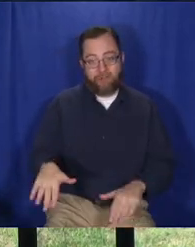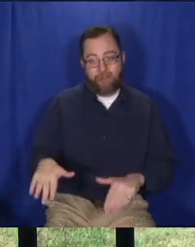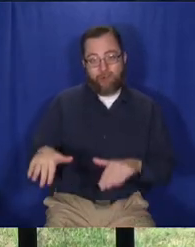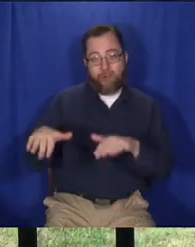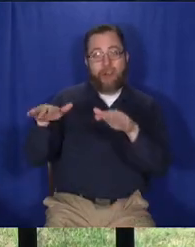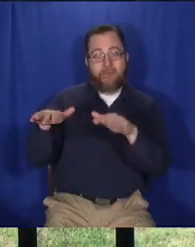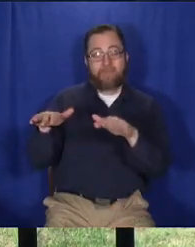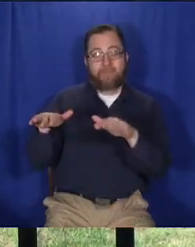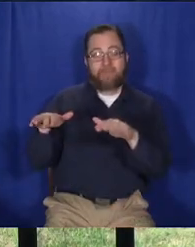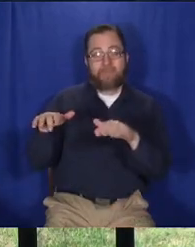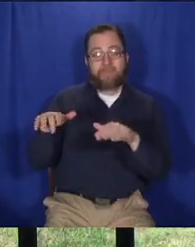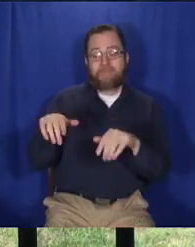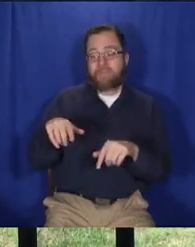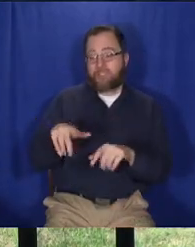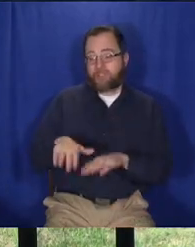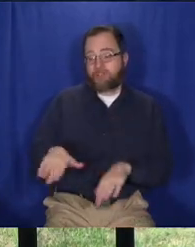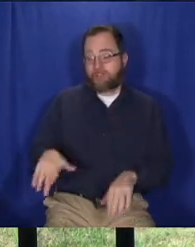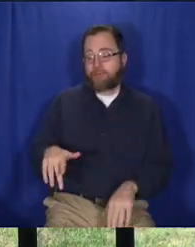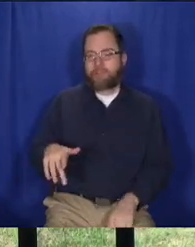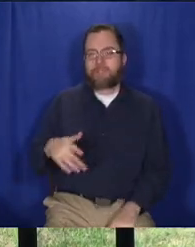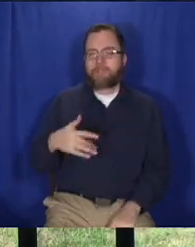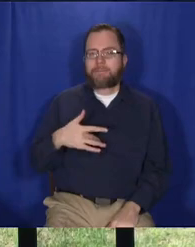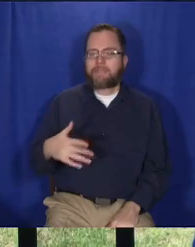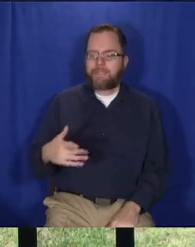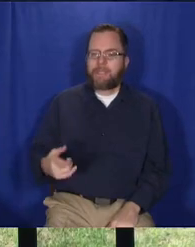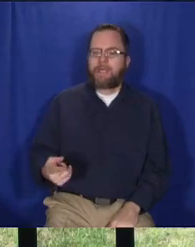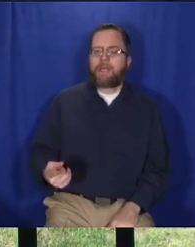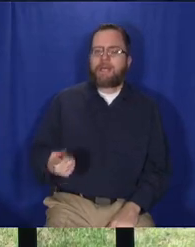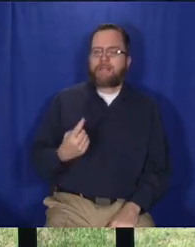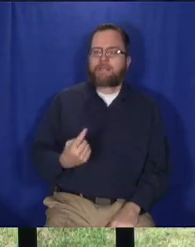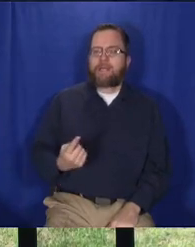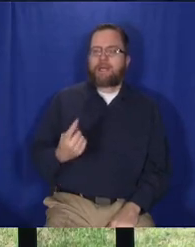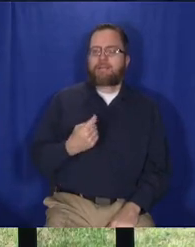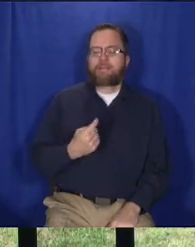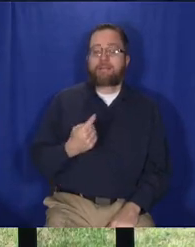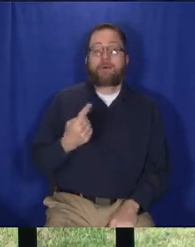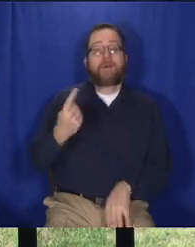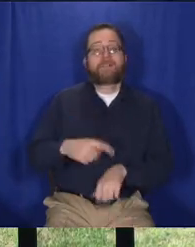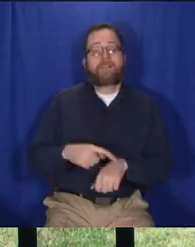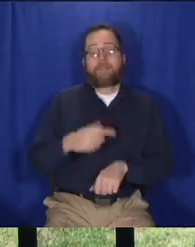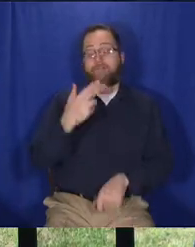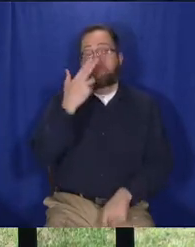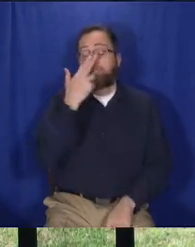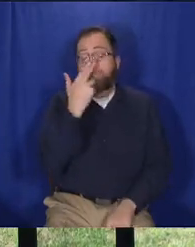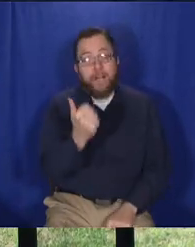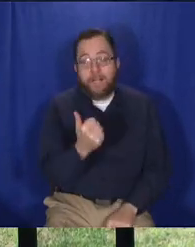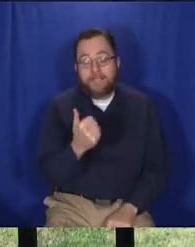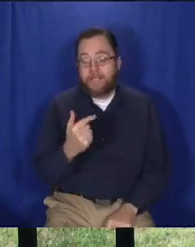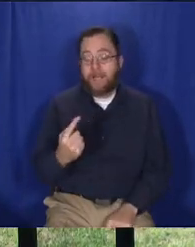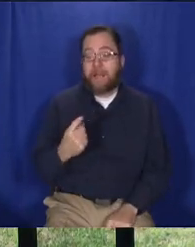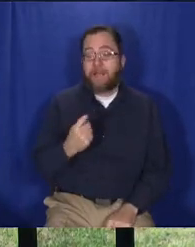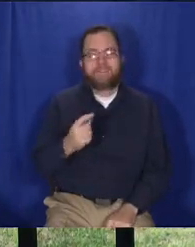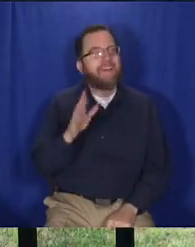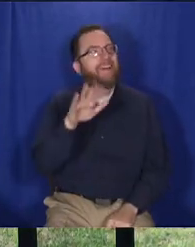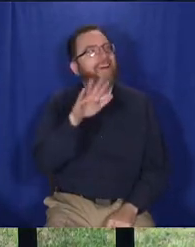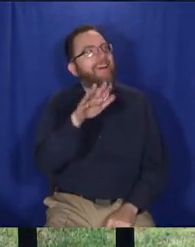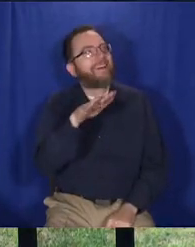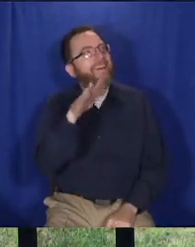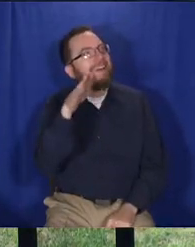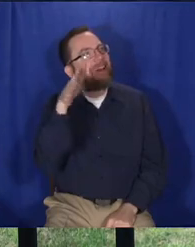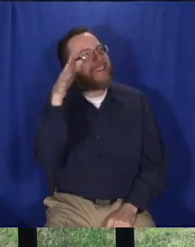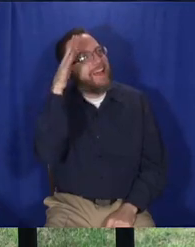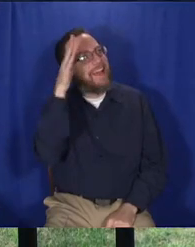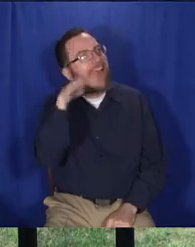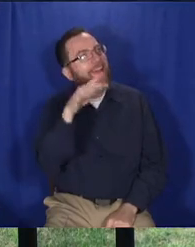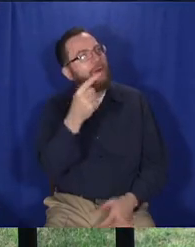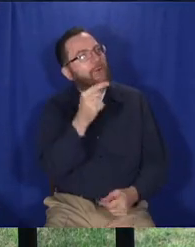see, they asked my wife and I a question that we found pretty funny one day. They said, "Mom and Dad, what was your favorite video when you were